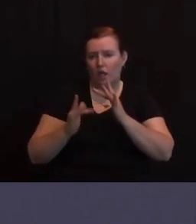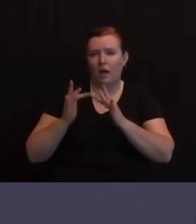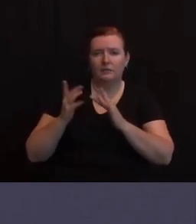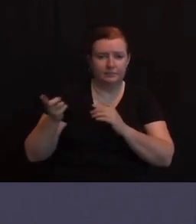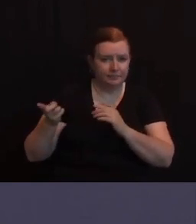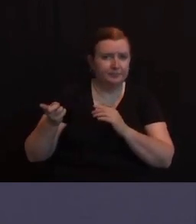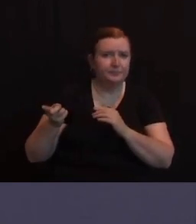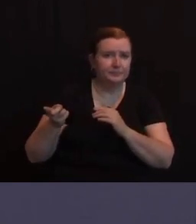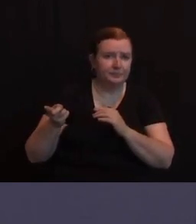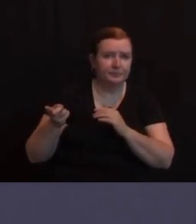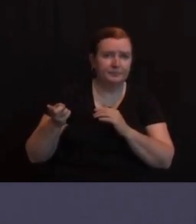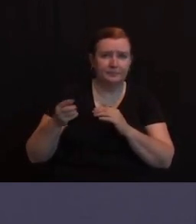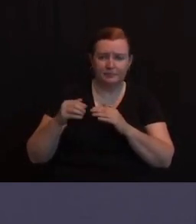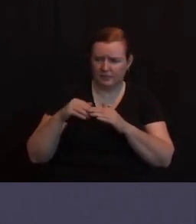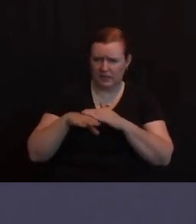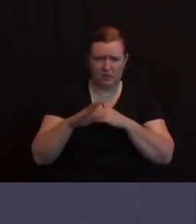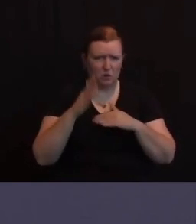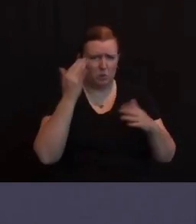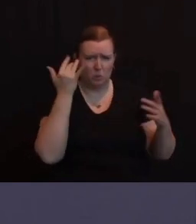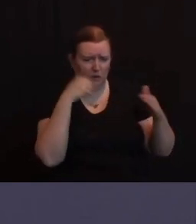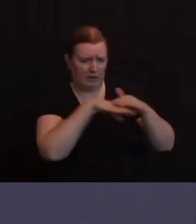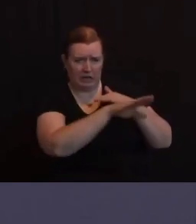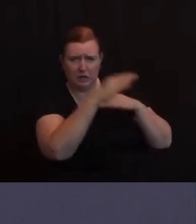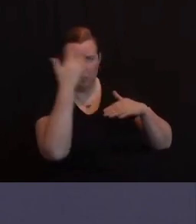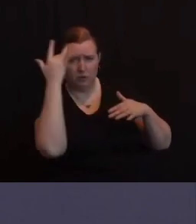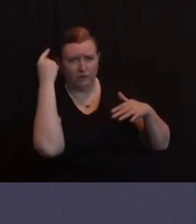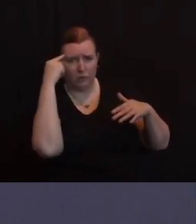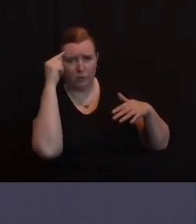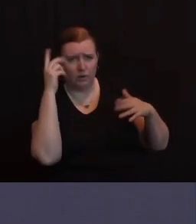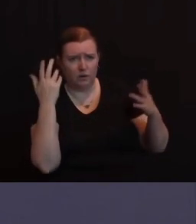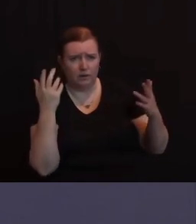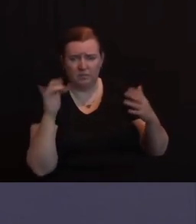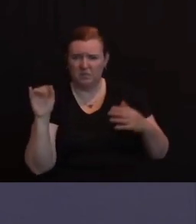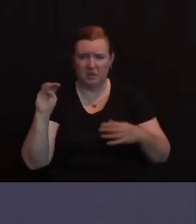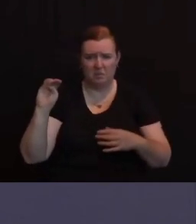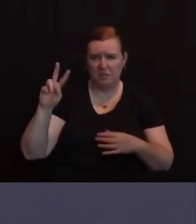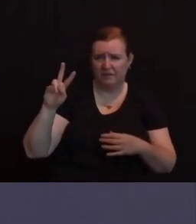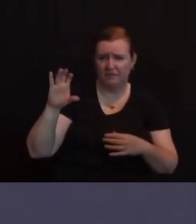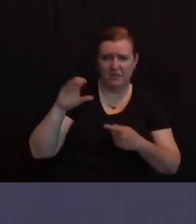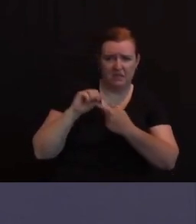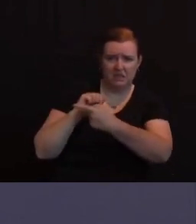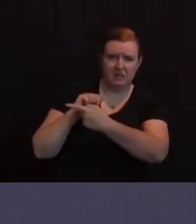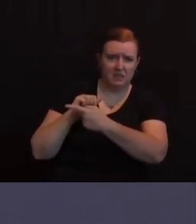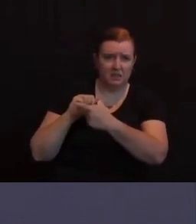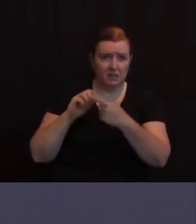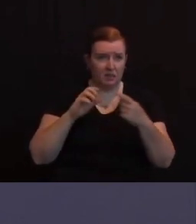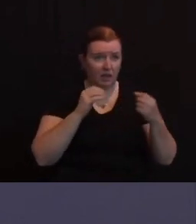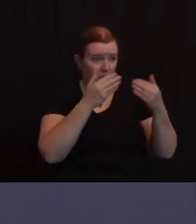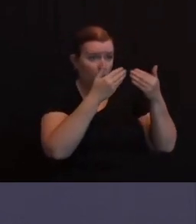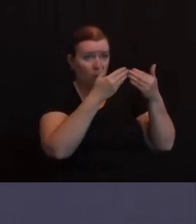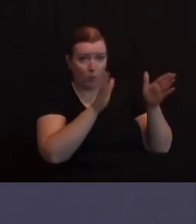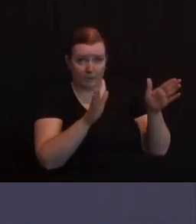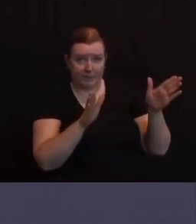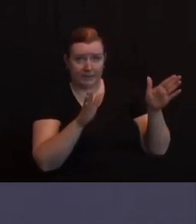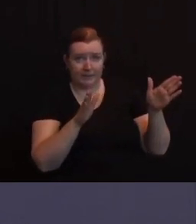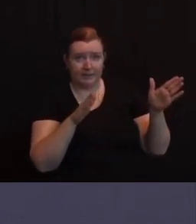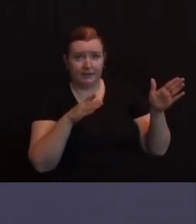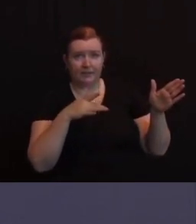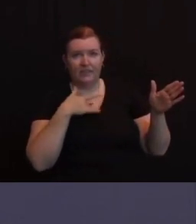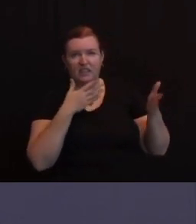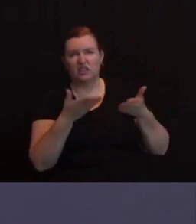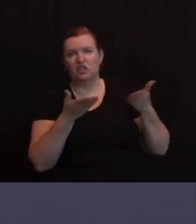person actually, we believe, would lead to less, not more claimants being served, and that's why we've taken that